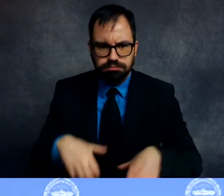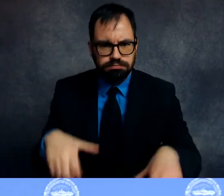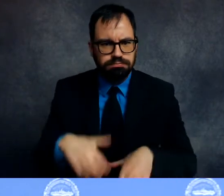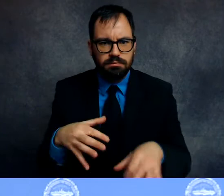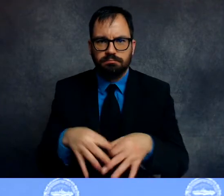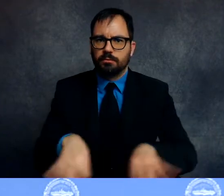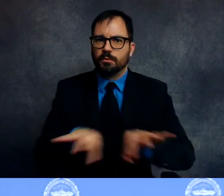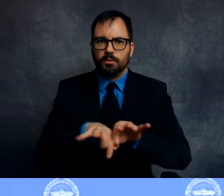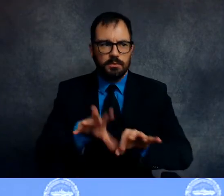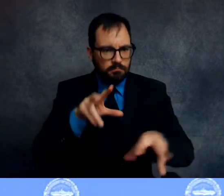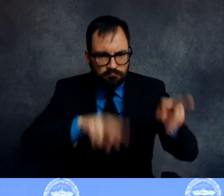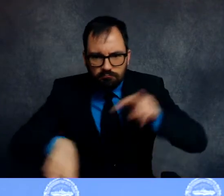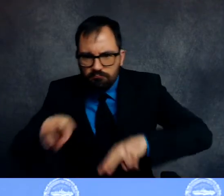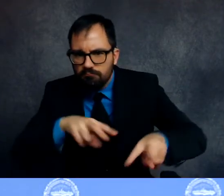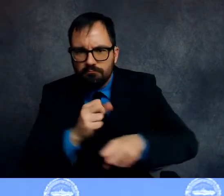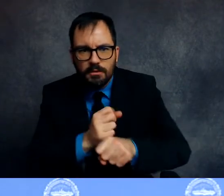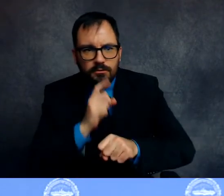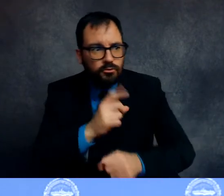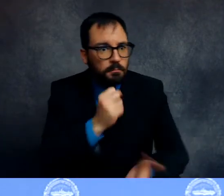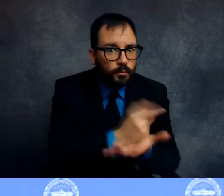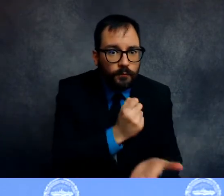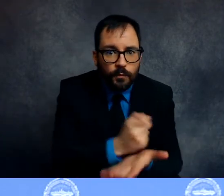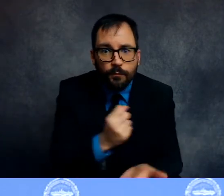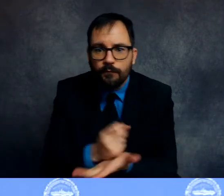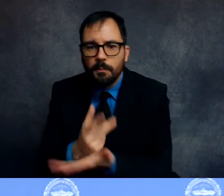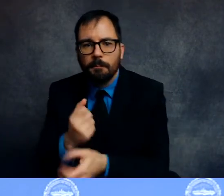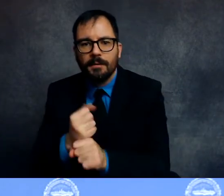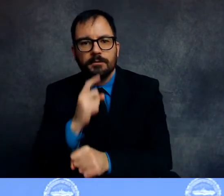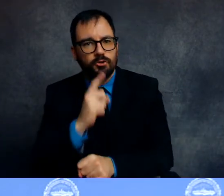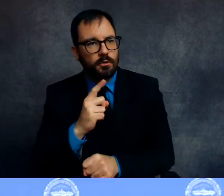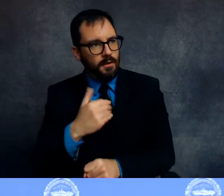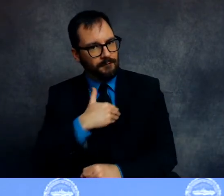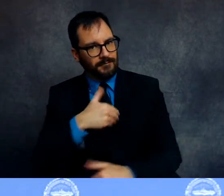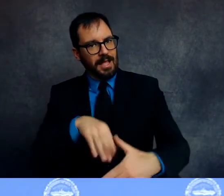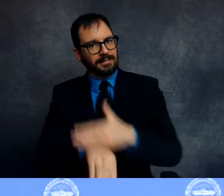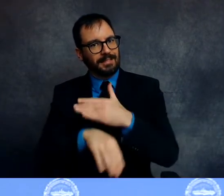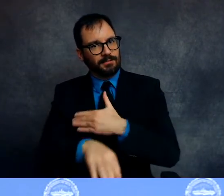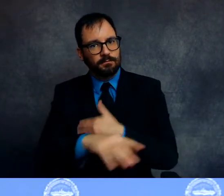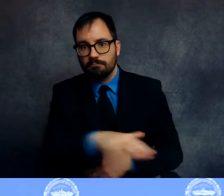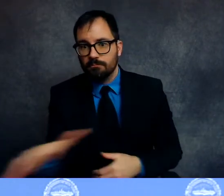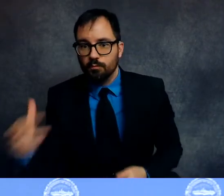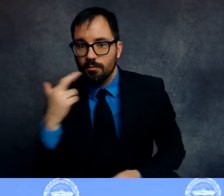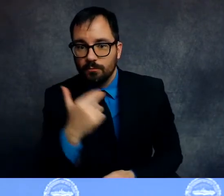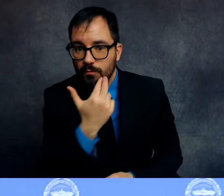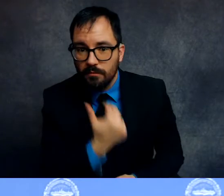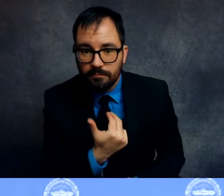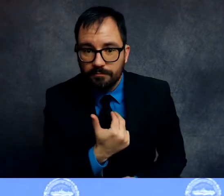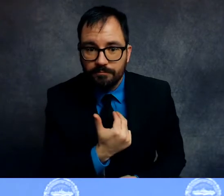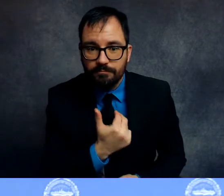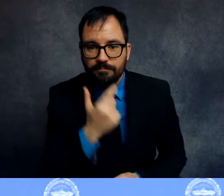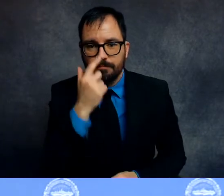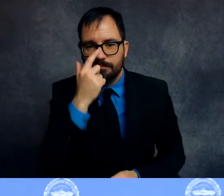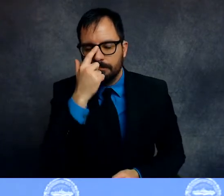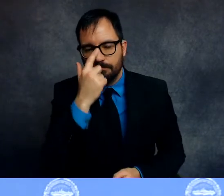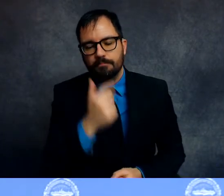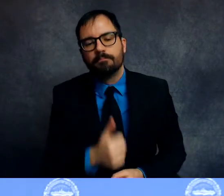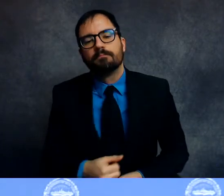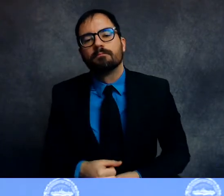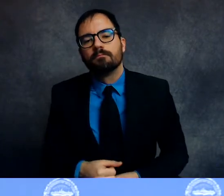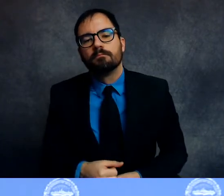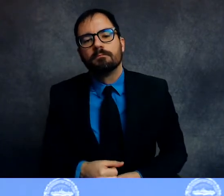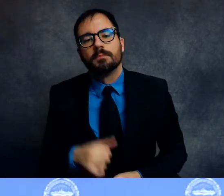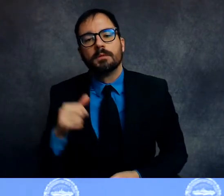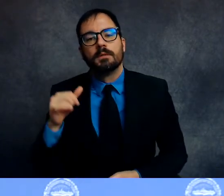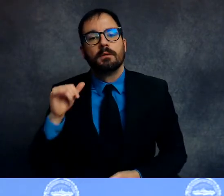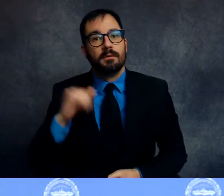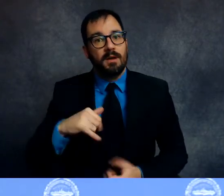weeks. The Disabilities Commission has been very active and plays an important role in reviewing the process, and it's about making sure